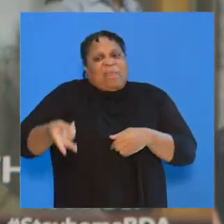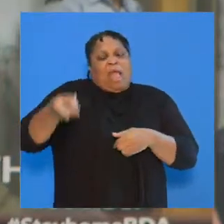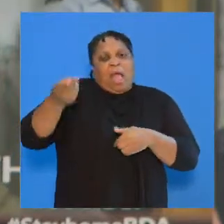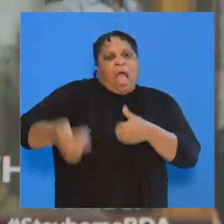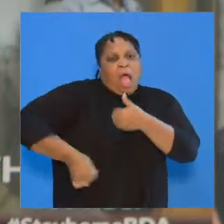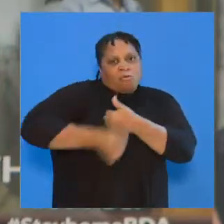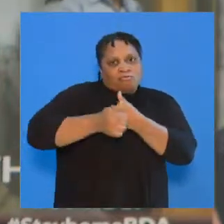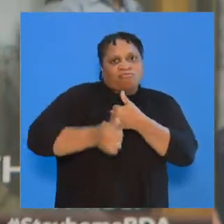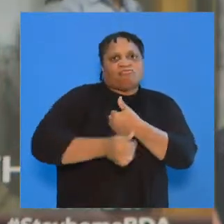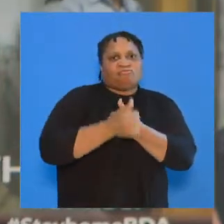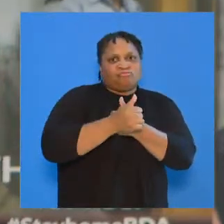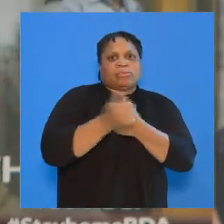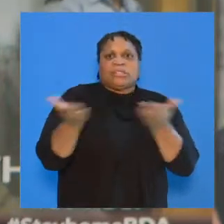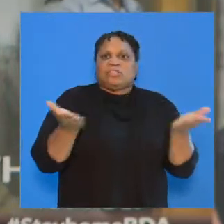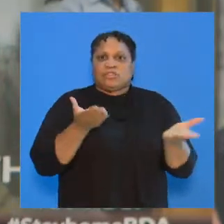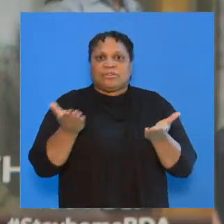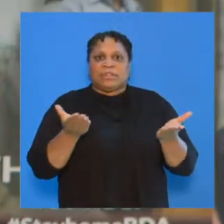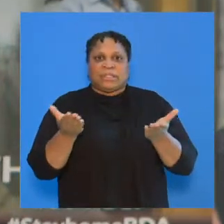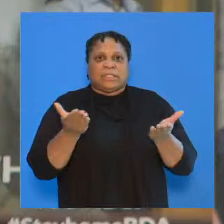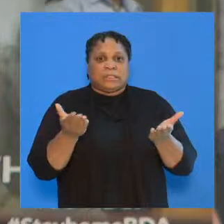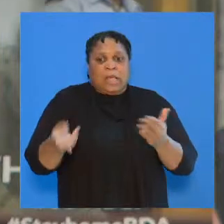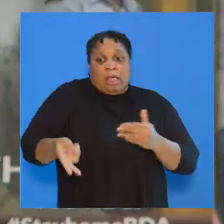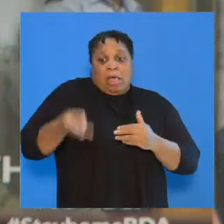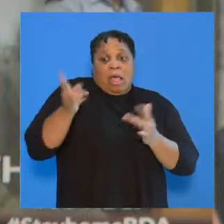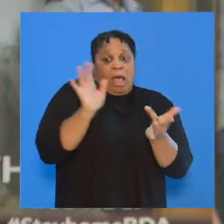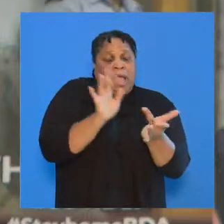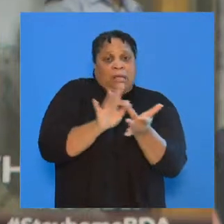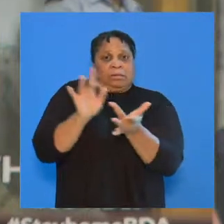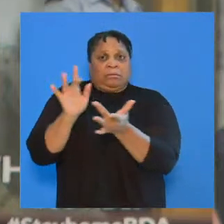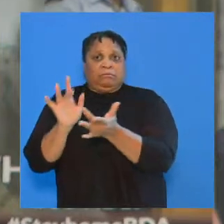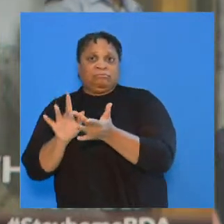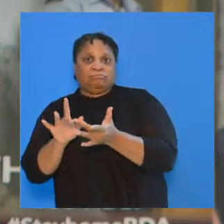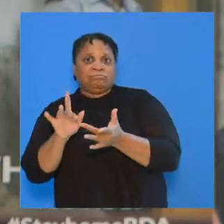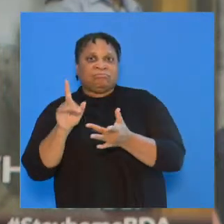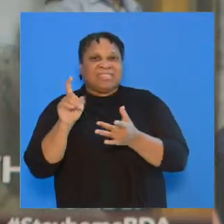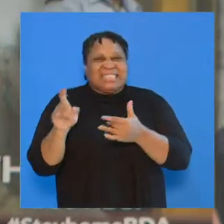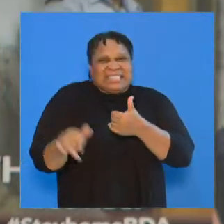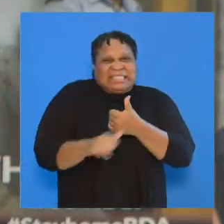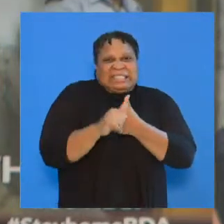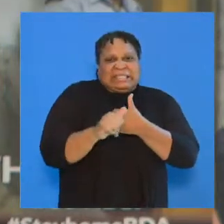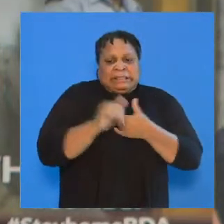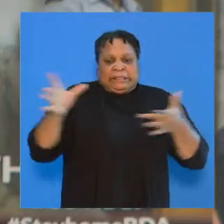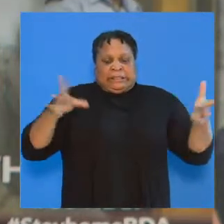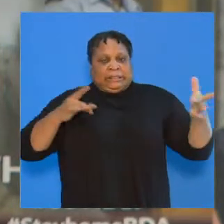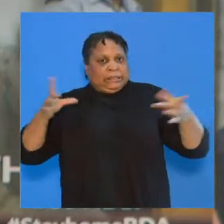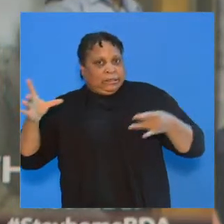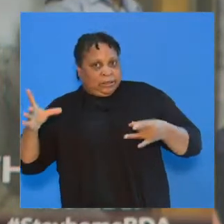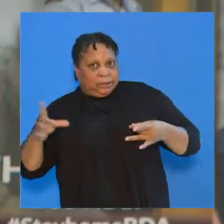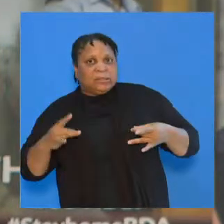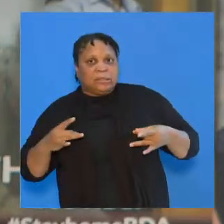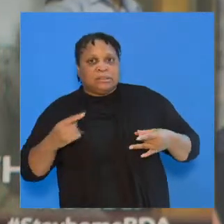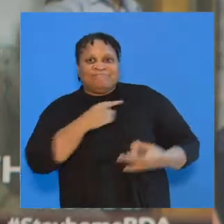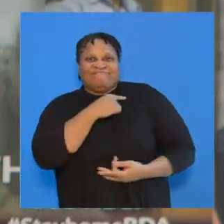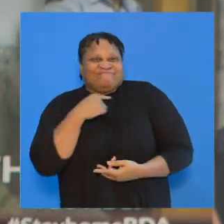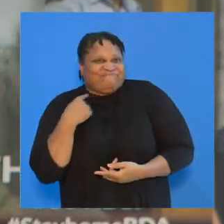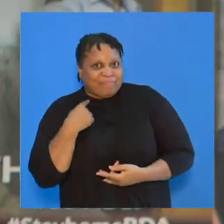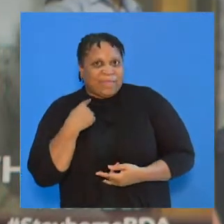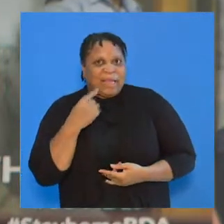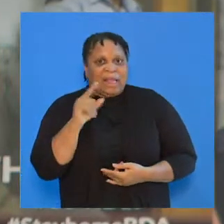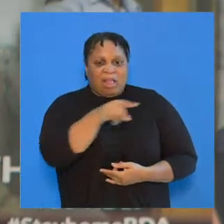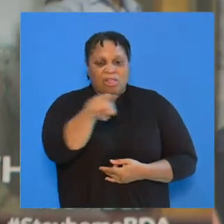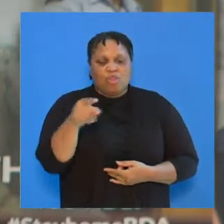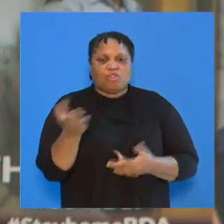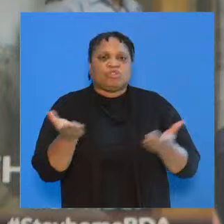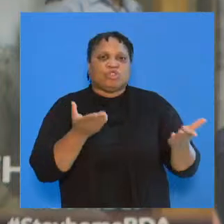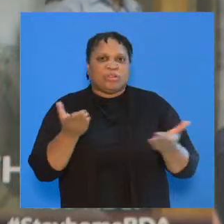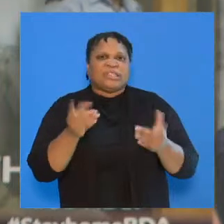close contact involved in these services requires greater mitigation of the risk of transmission, and service providers must act responsibly